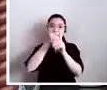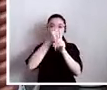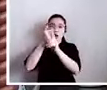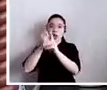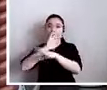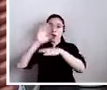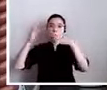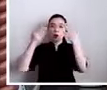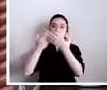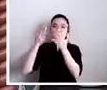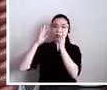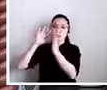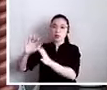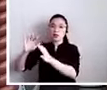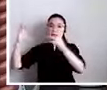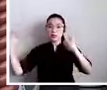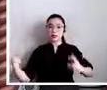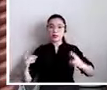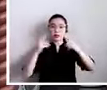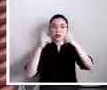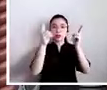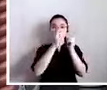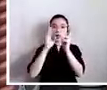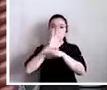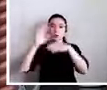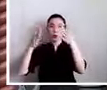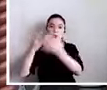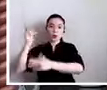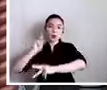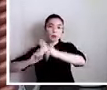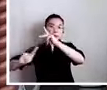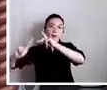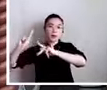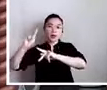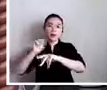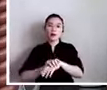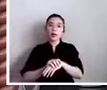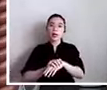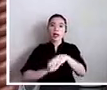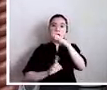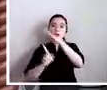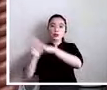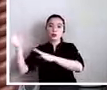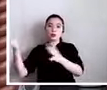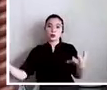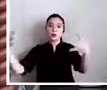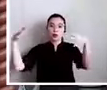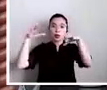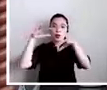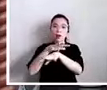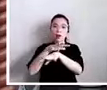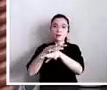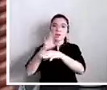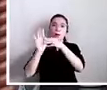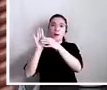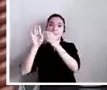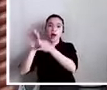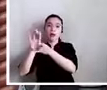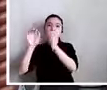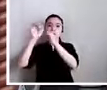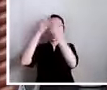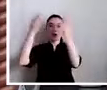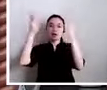might restore unity to all creation and call straying humanity back to the heavenly kingdom. And so with all the